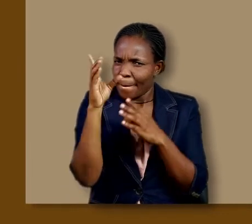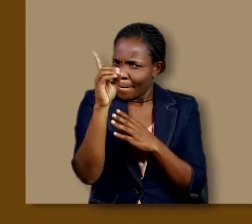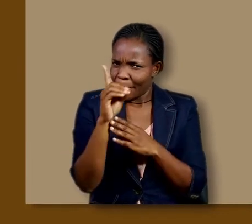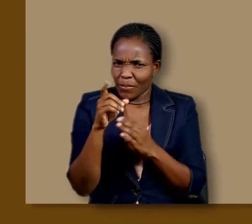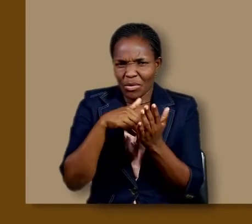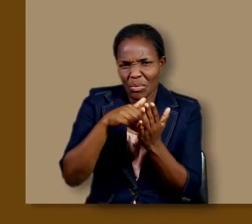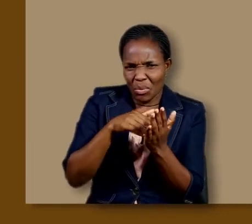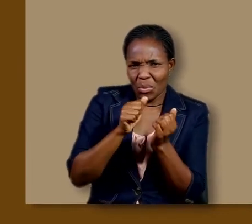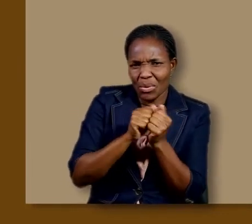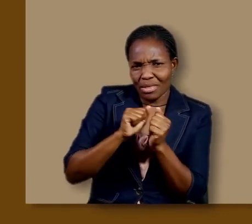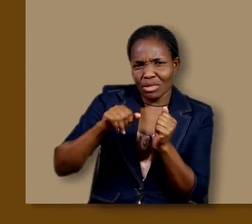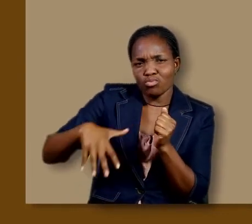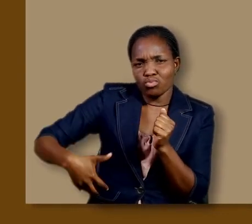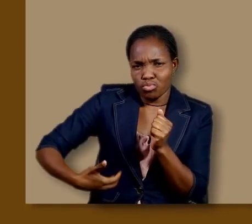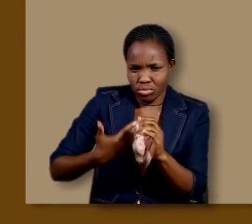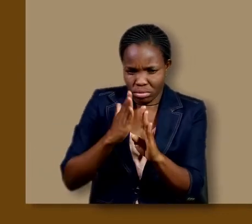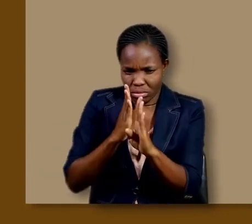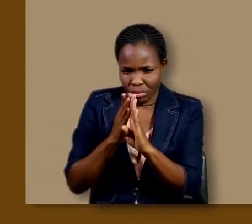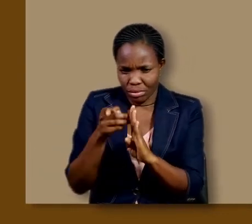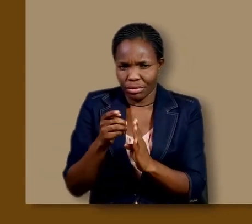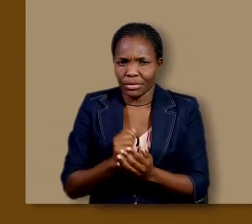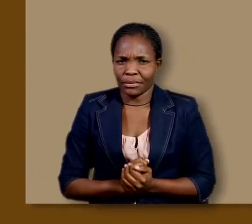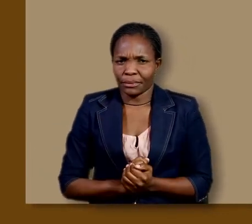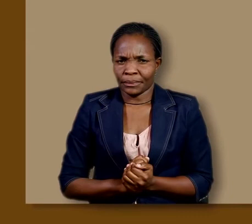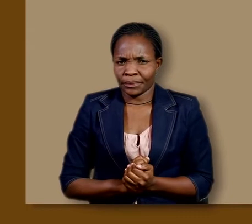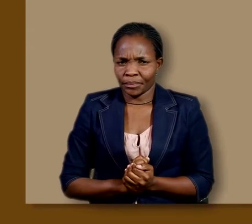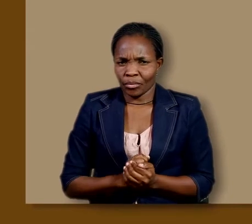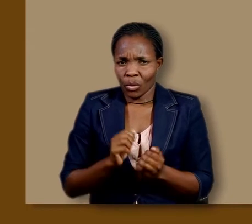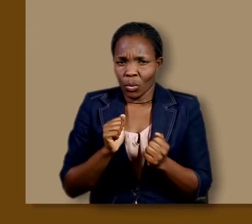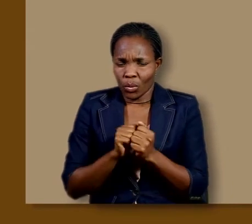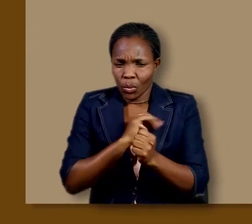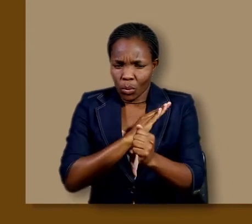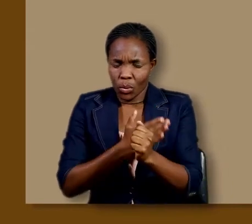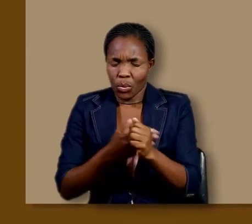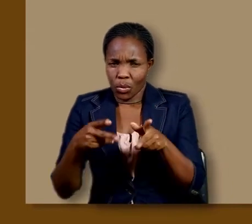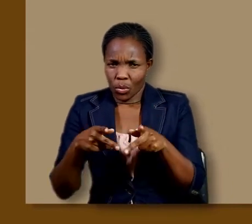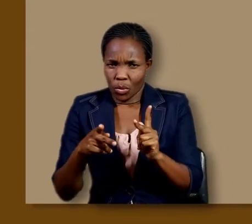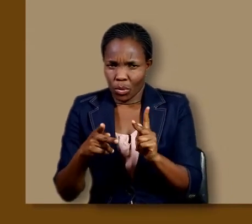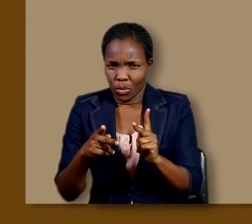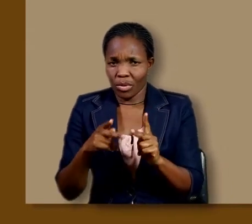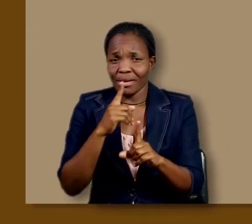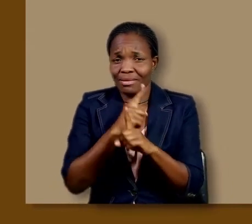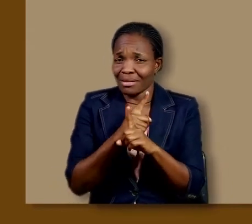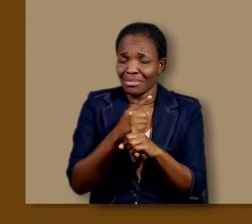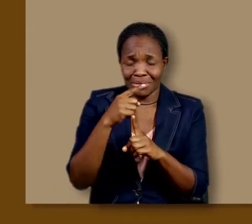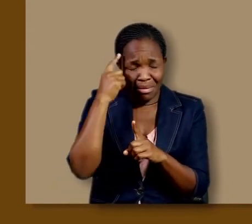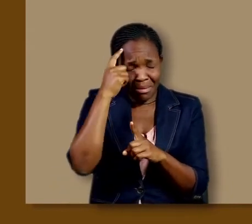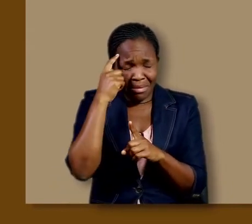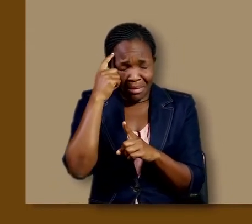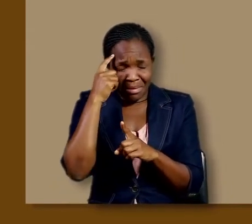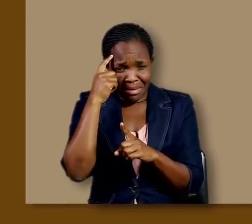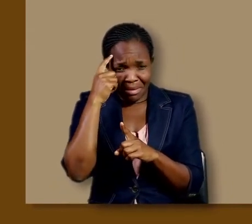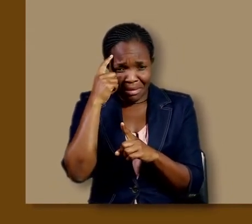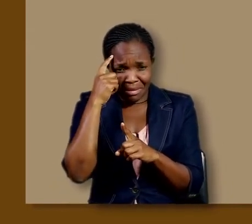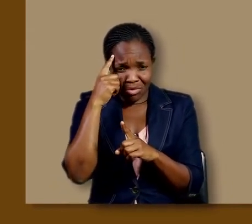Authoritarian regimes are where the government does not consider itself accountable to the people. Tunisia, Egypt, and Morocco are examples of